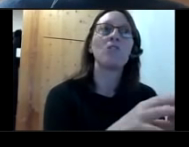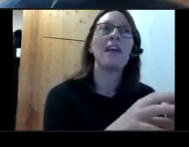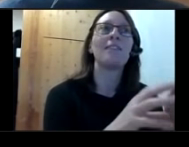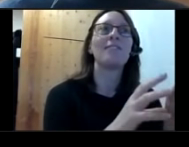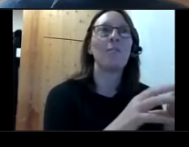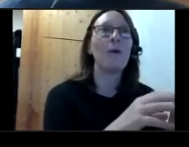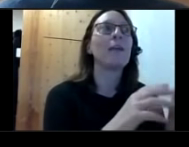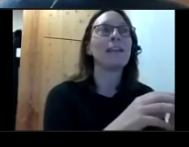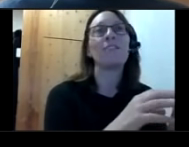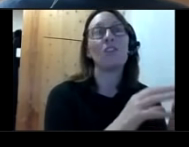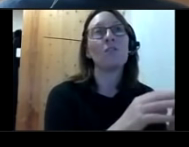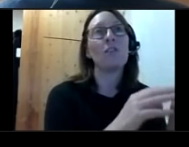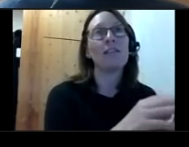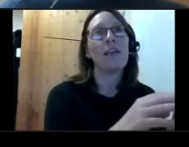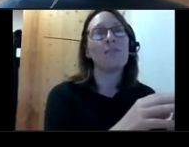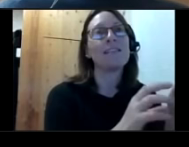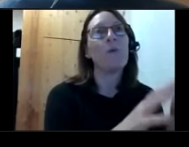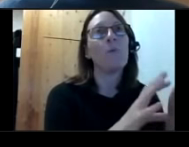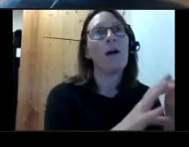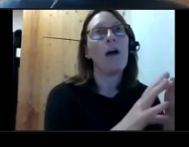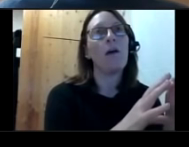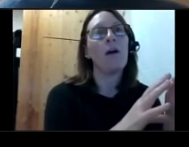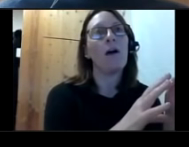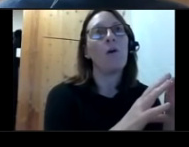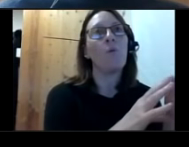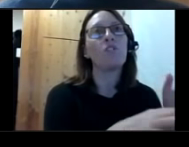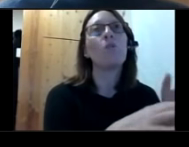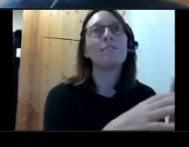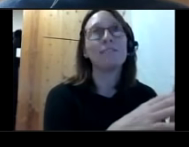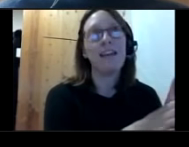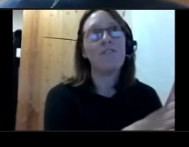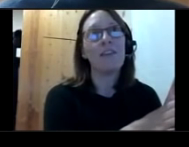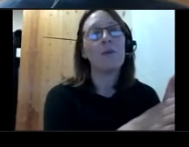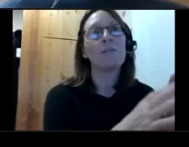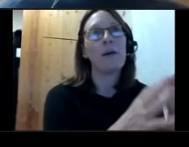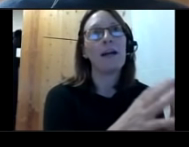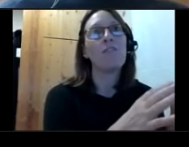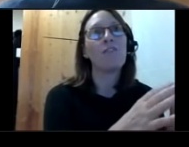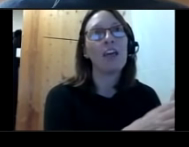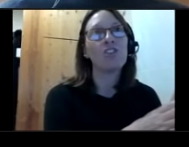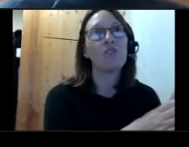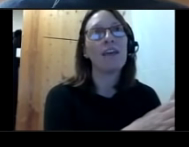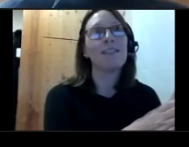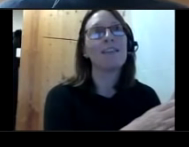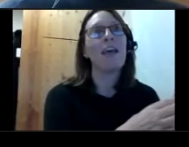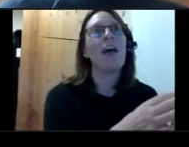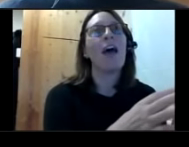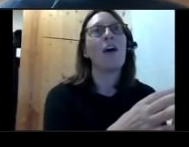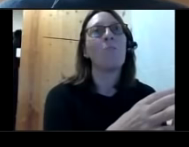the content the public needs to use in their services. Now, we're talking to DfE at the moment about clarification on